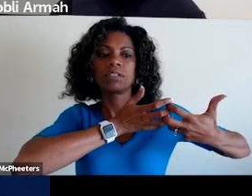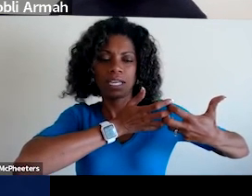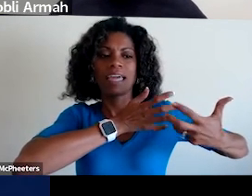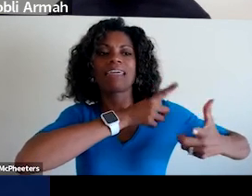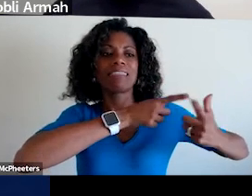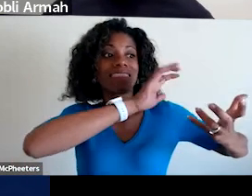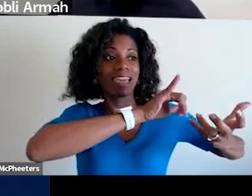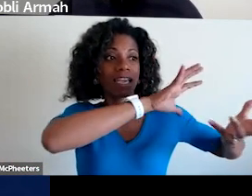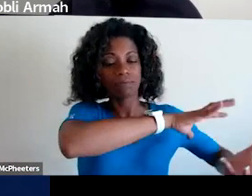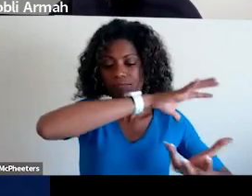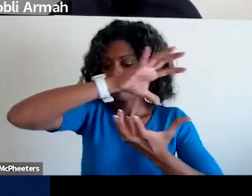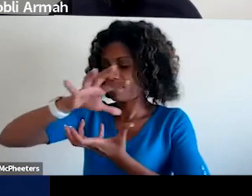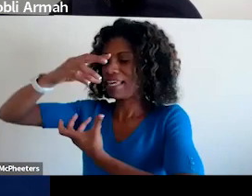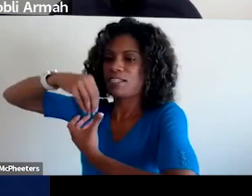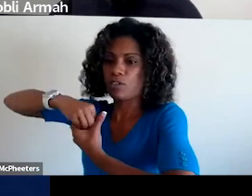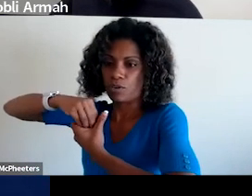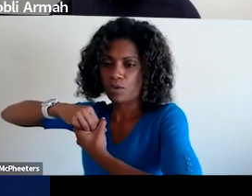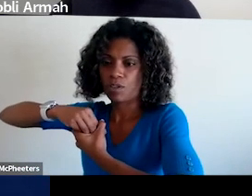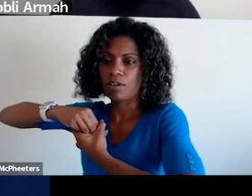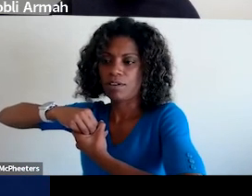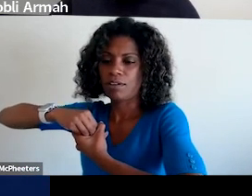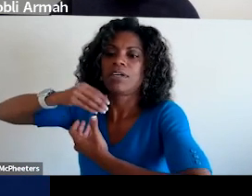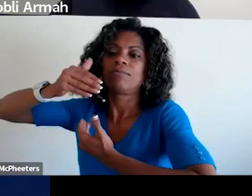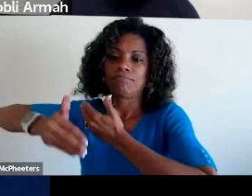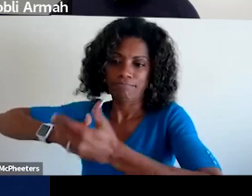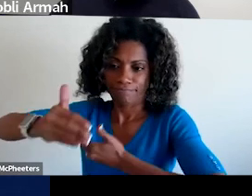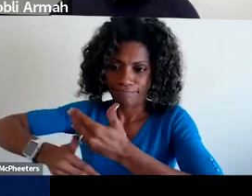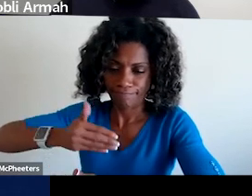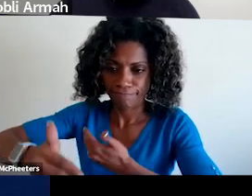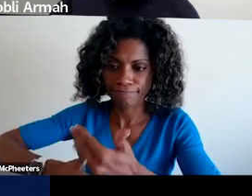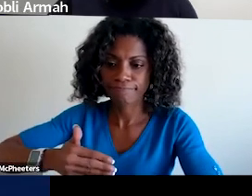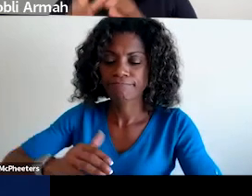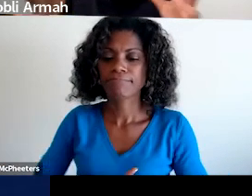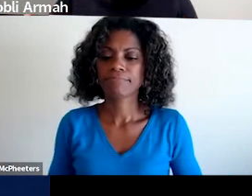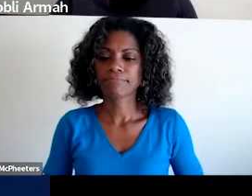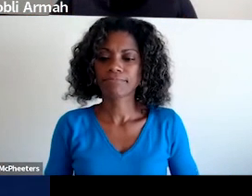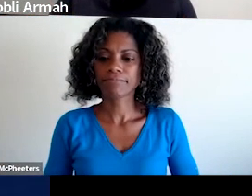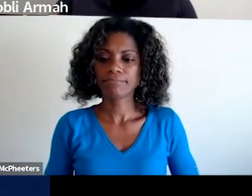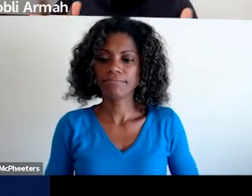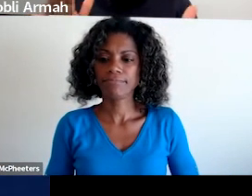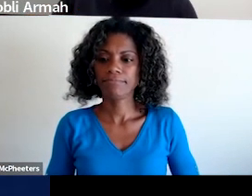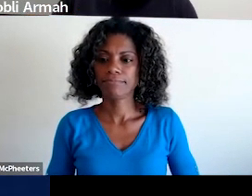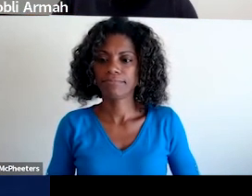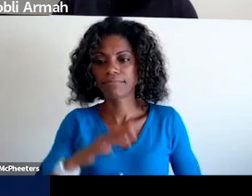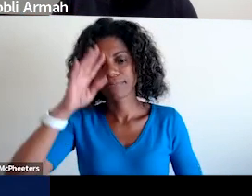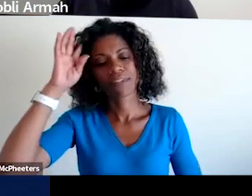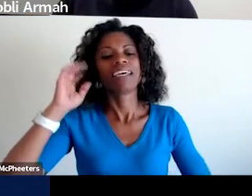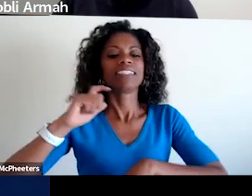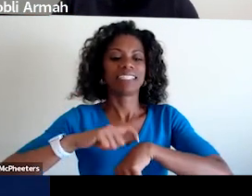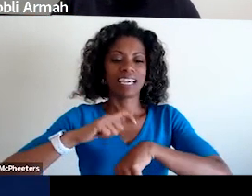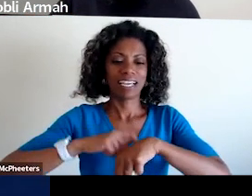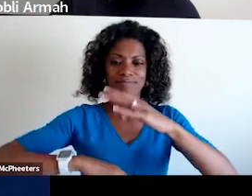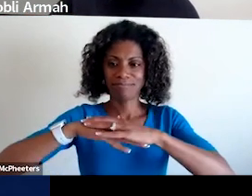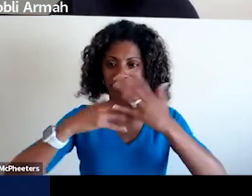get people ready to execute on that language? And so we're time blocked with here. I want to thank everyone for your time